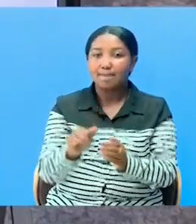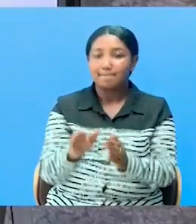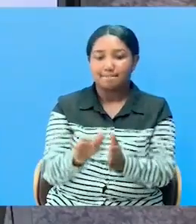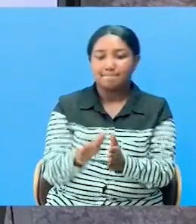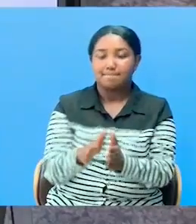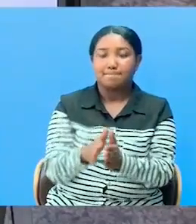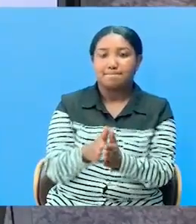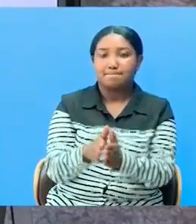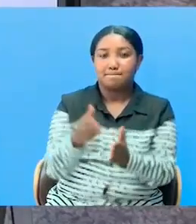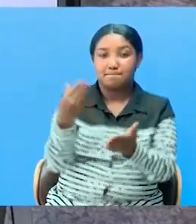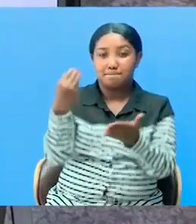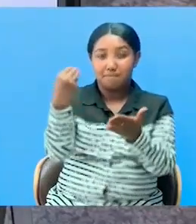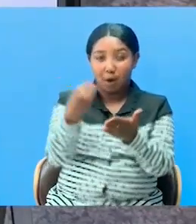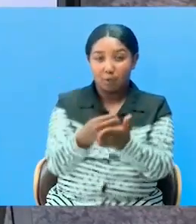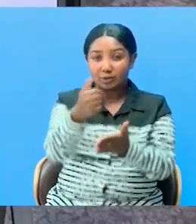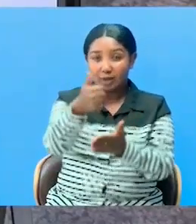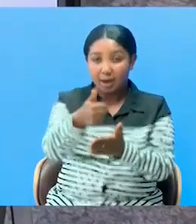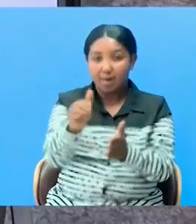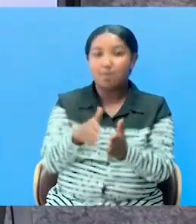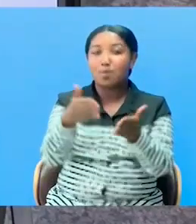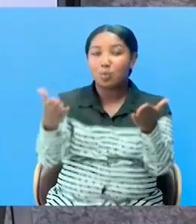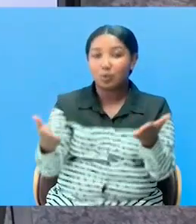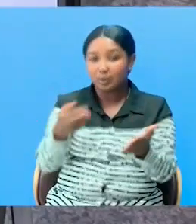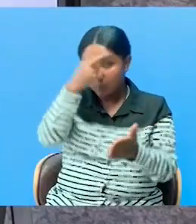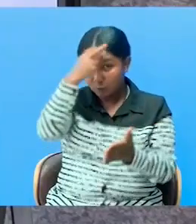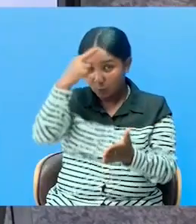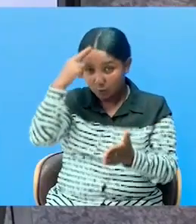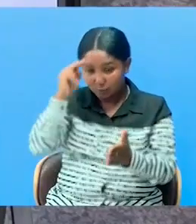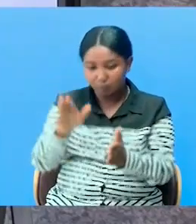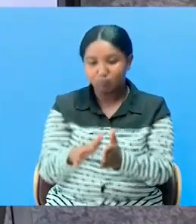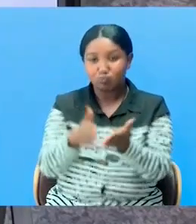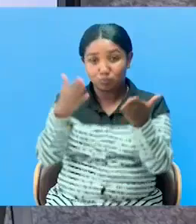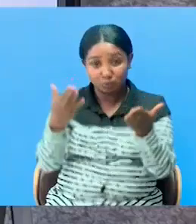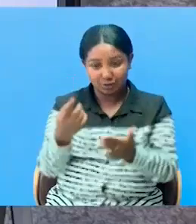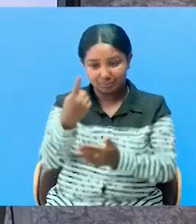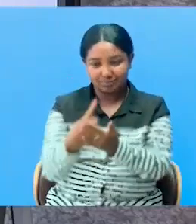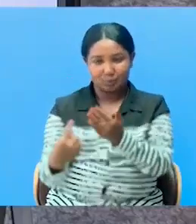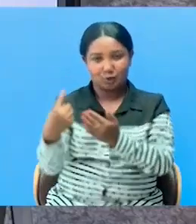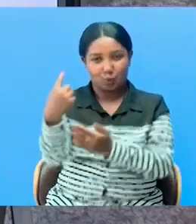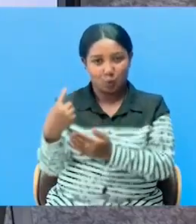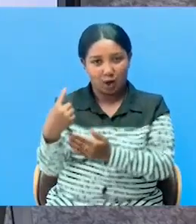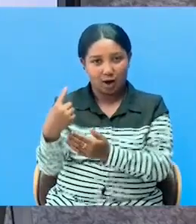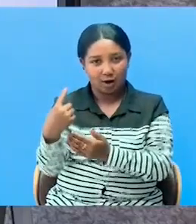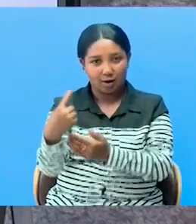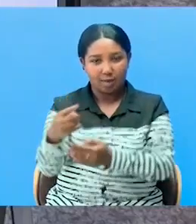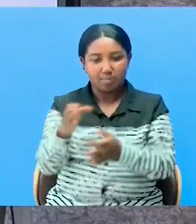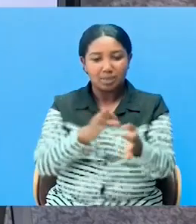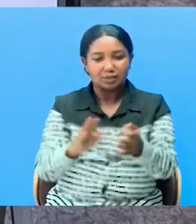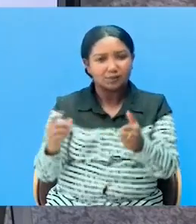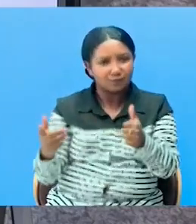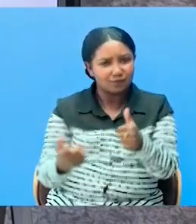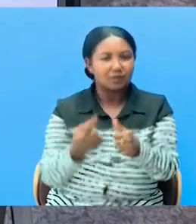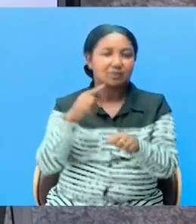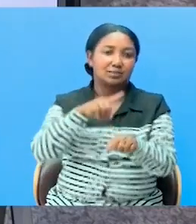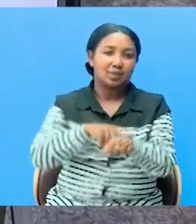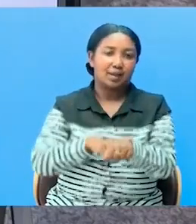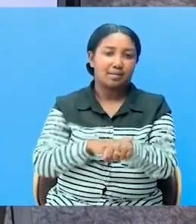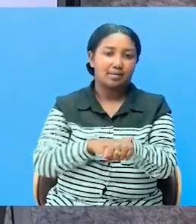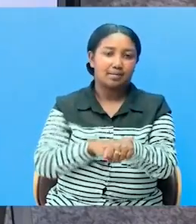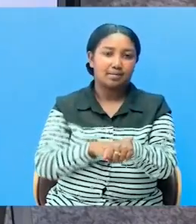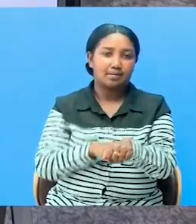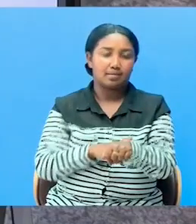a book, because a book is singular noun 1, and it also mentioned for what? The first